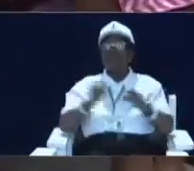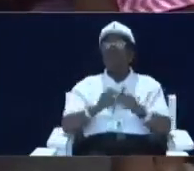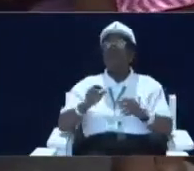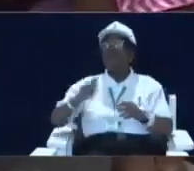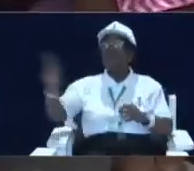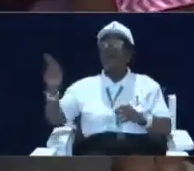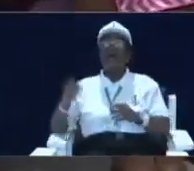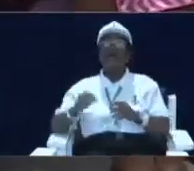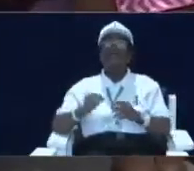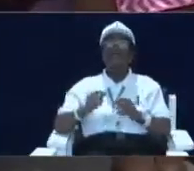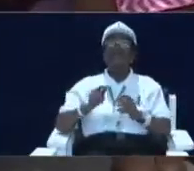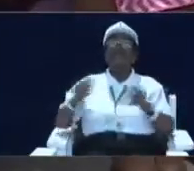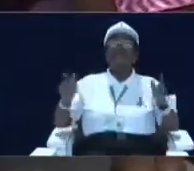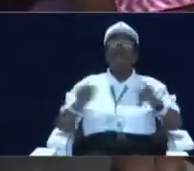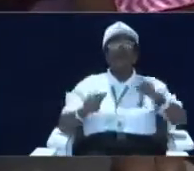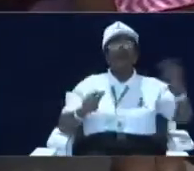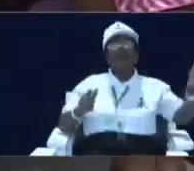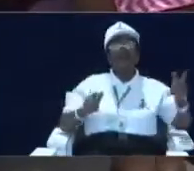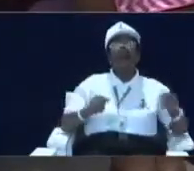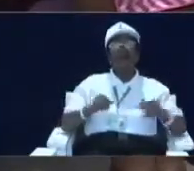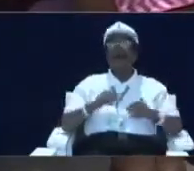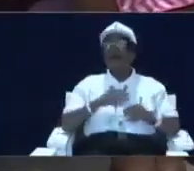in between.